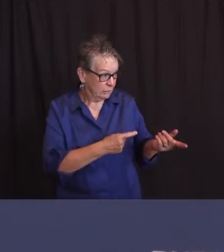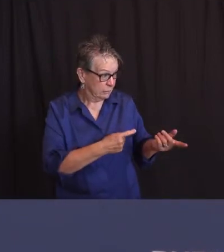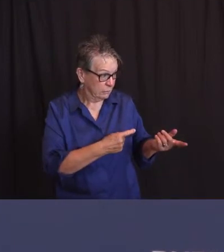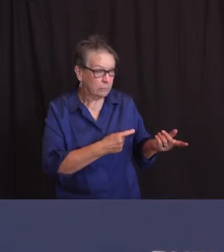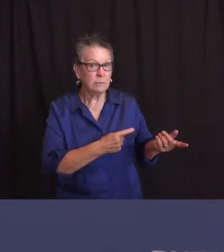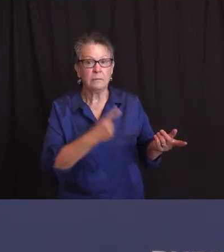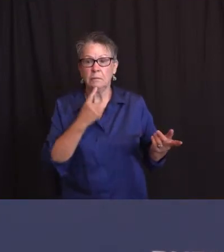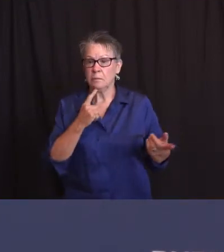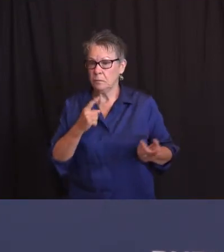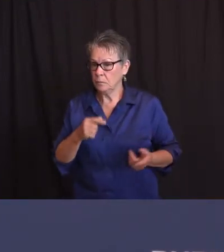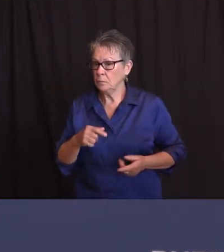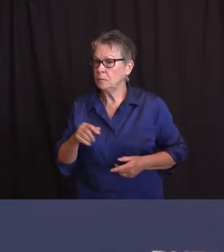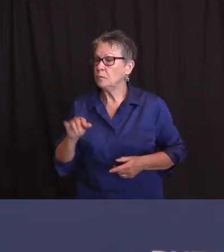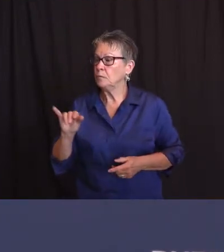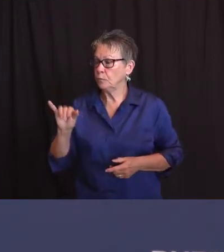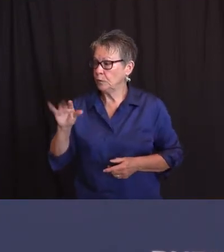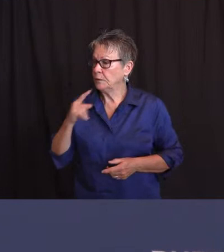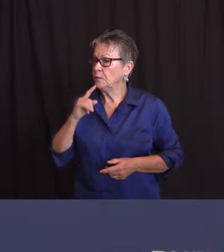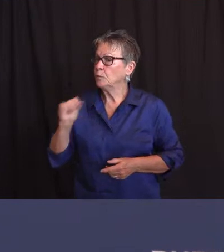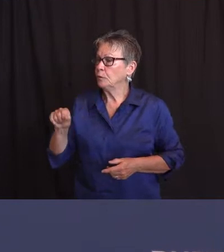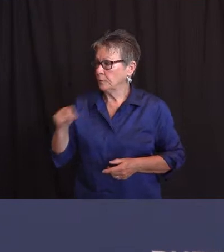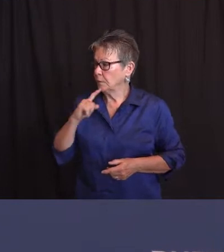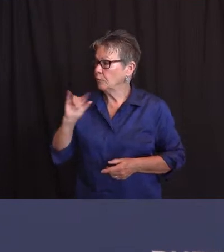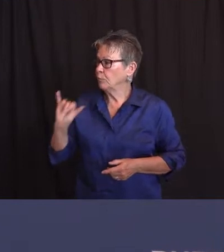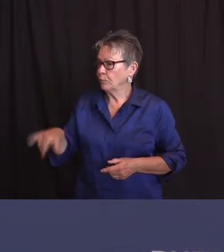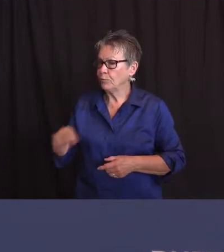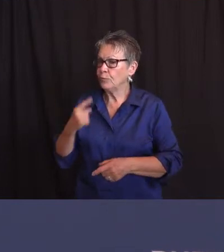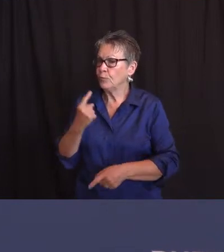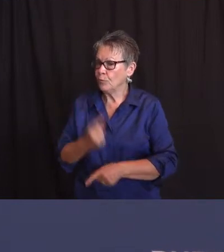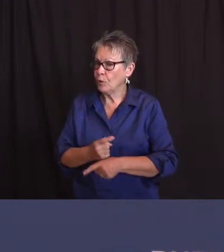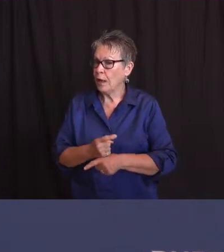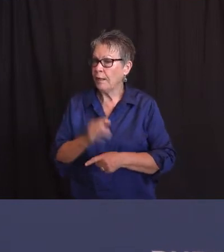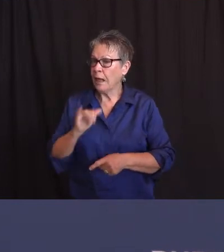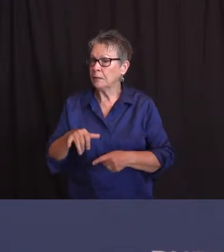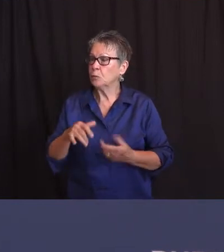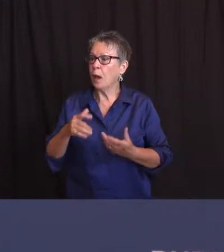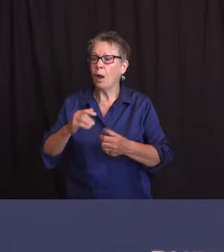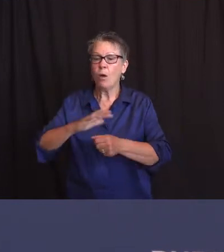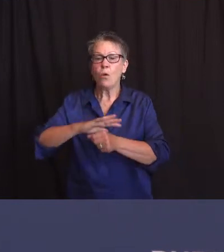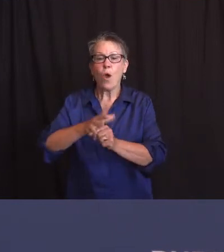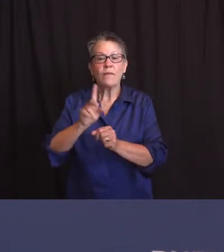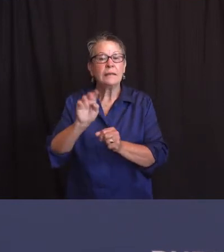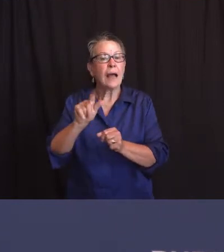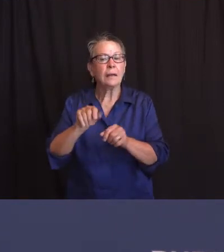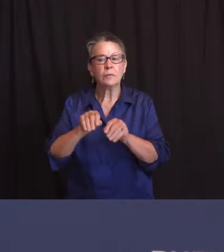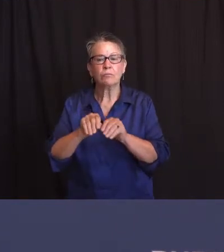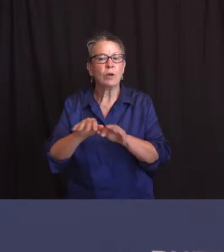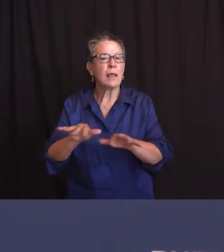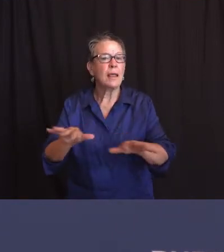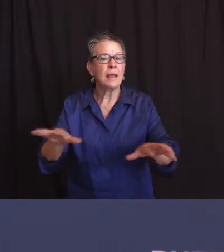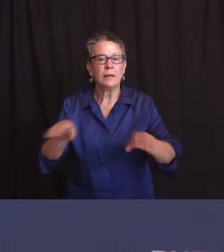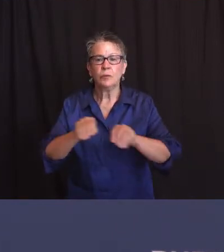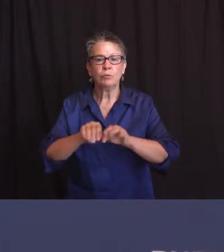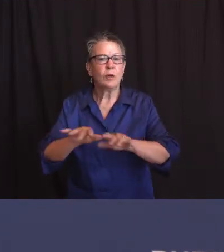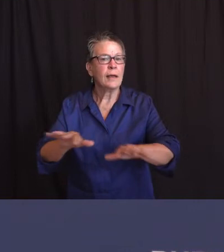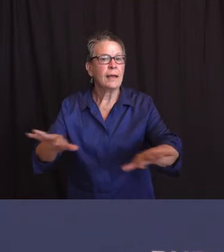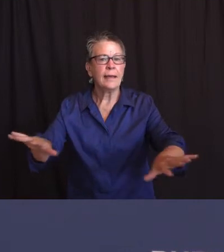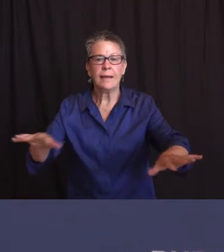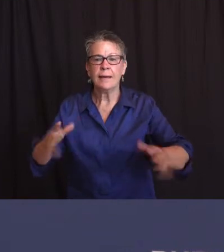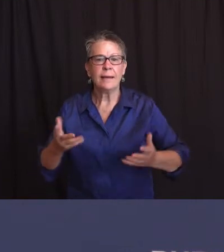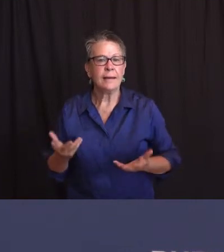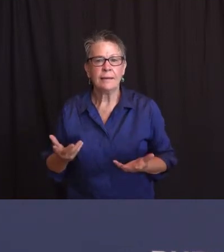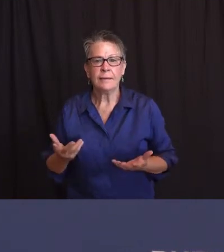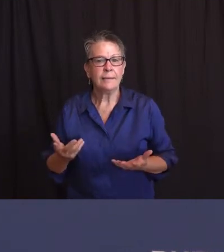that what we know, the Delta variant is highly transmissible. So that alone, if